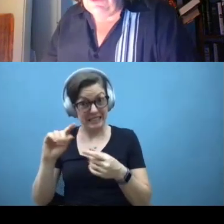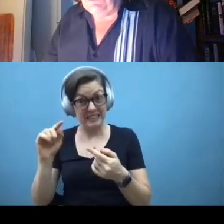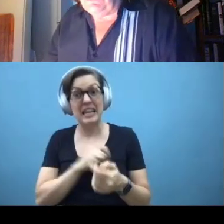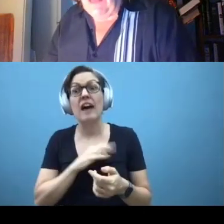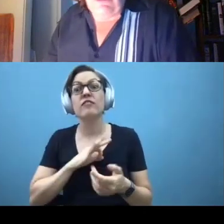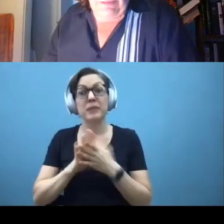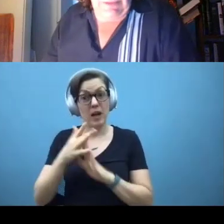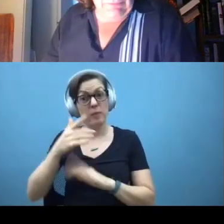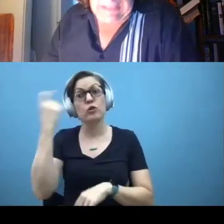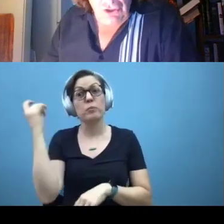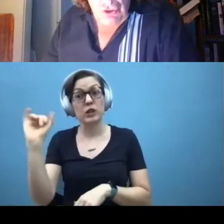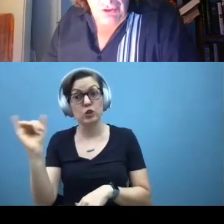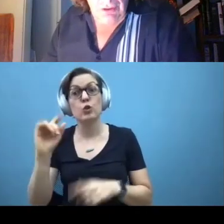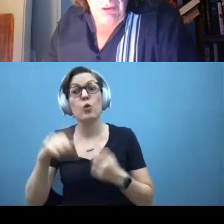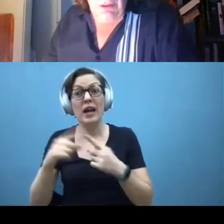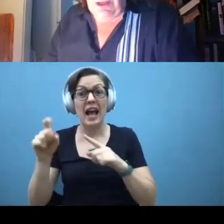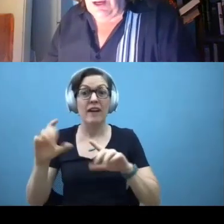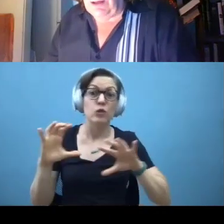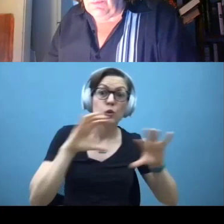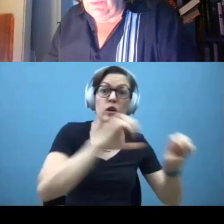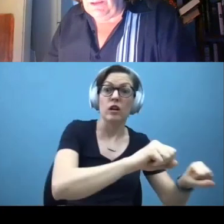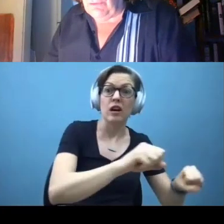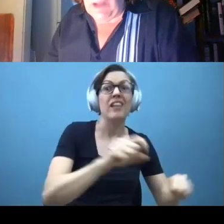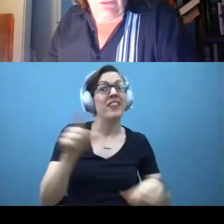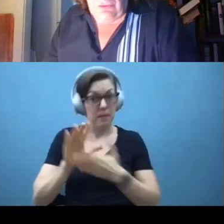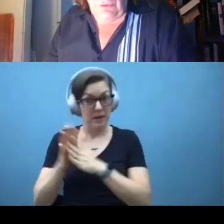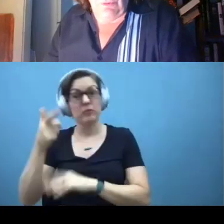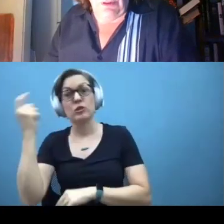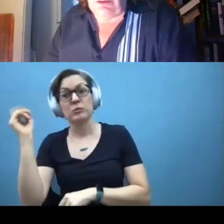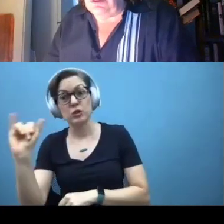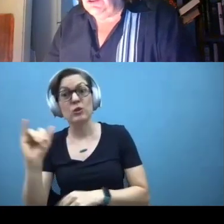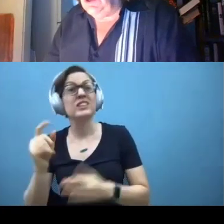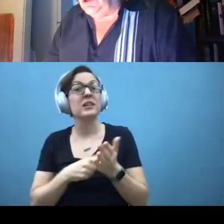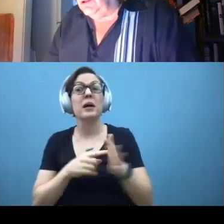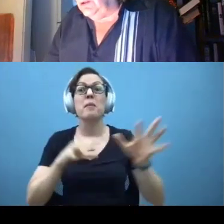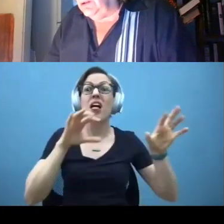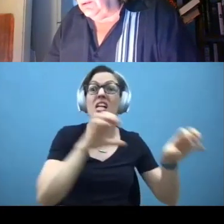restraints. Staff are sometimes injured when they're trying to do